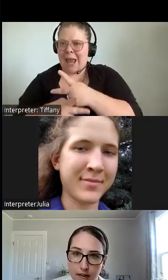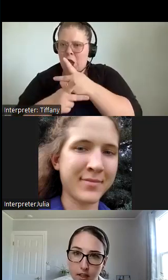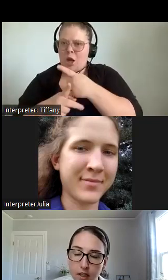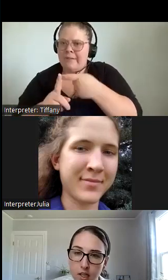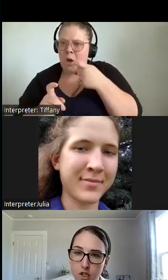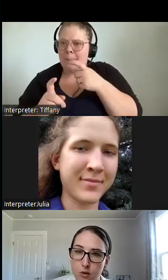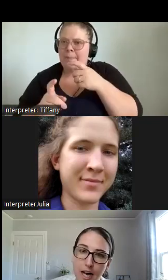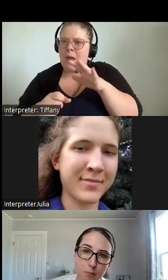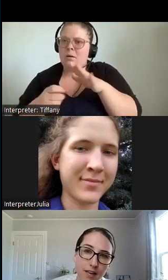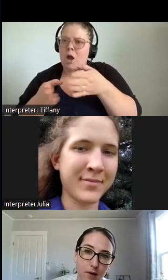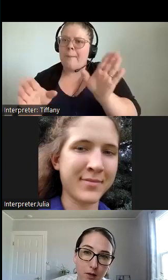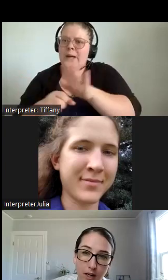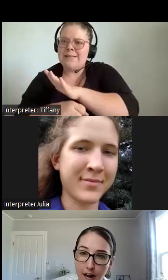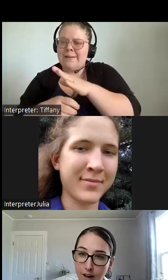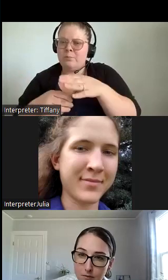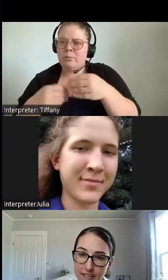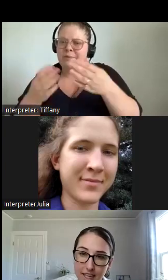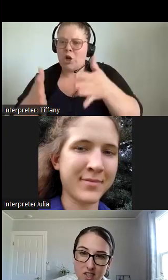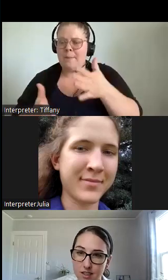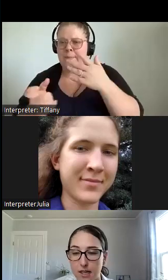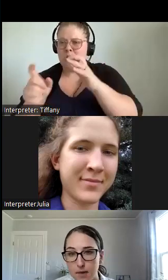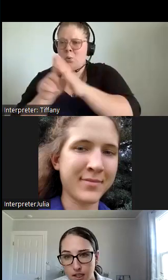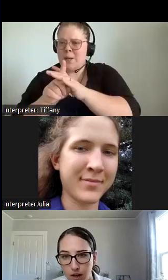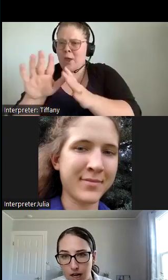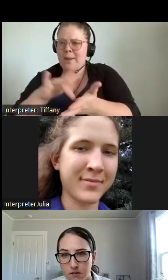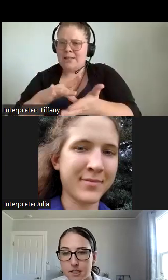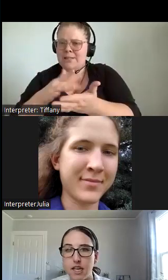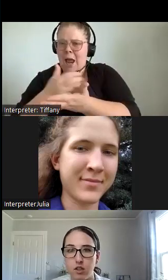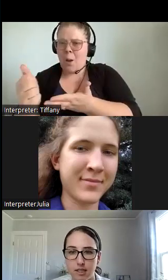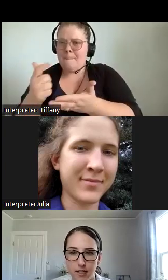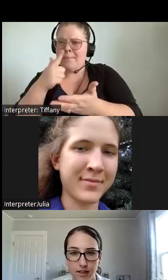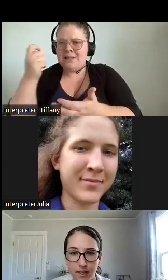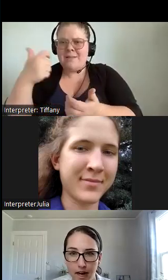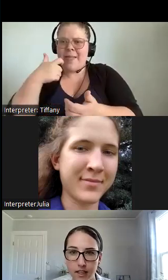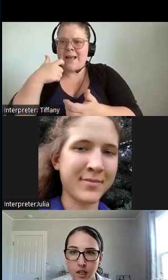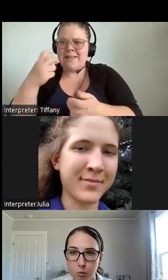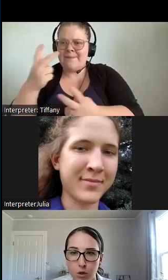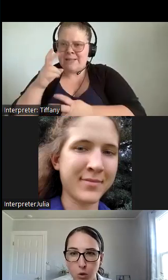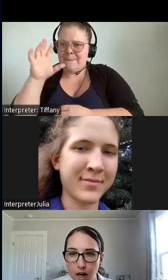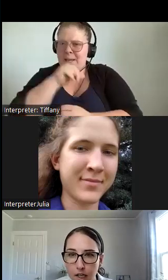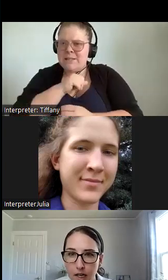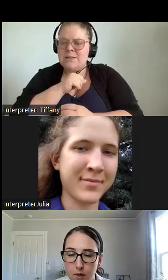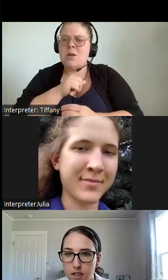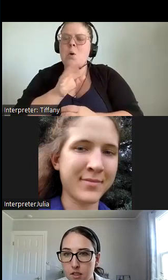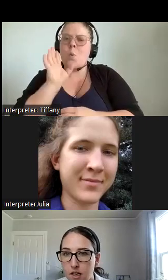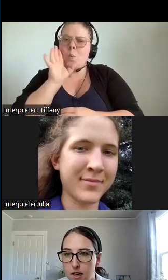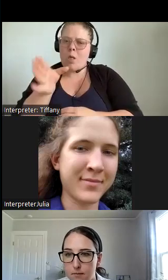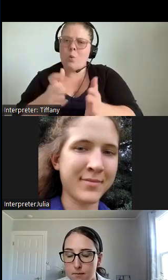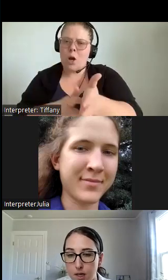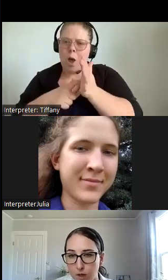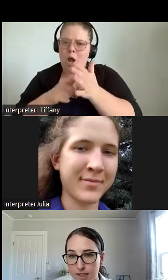comprehensive provider shows up and they've maybe run out of medication because they missed their last visit or something like that, we're requiring that